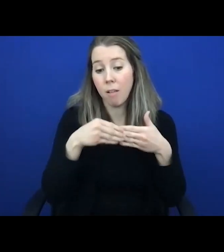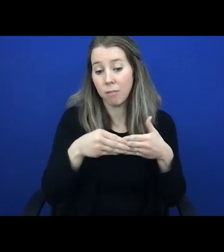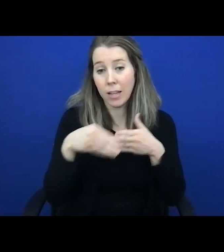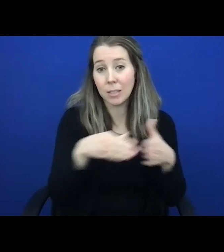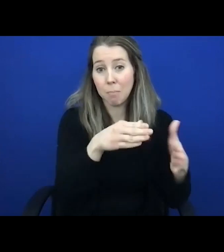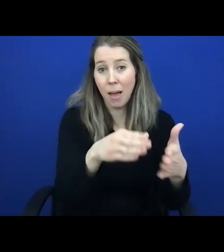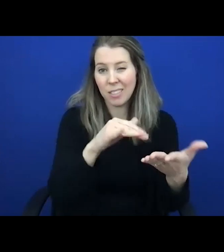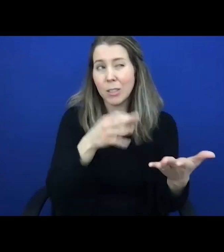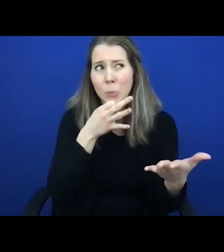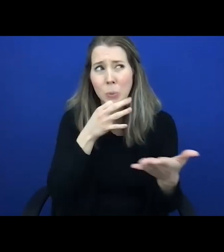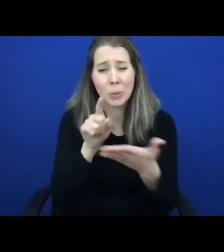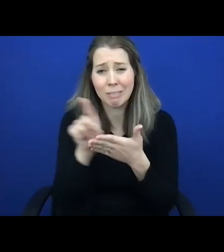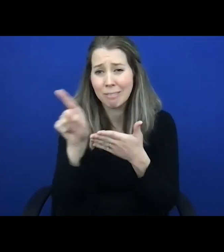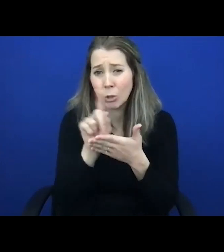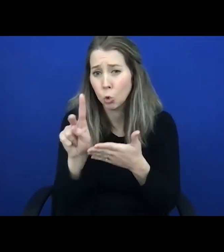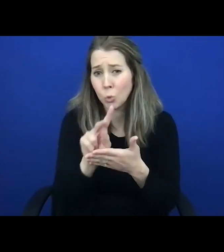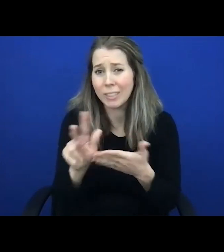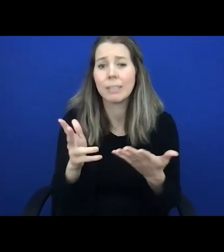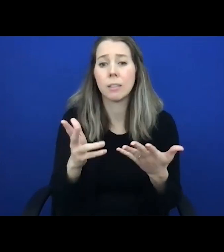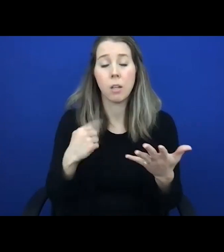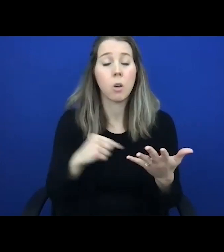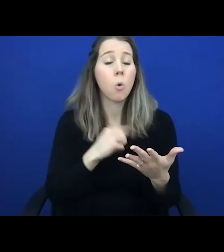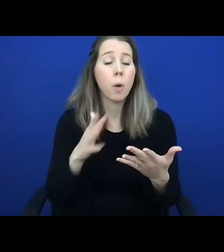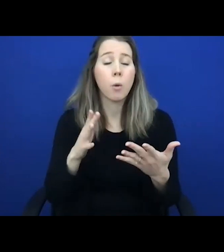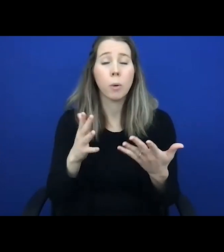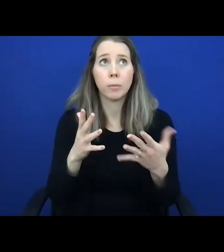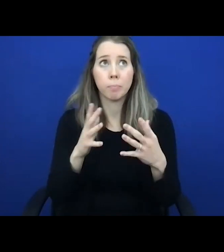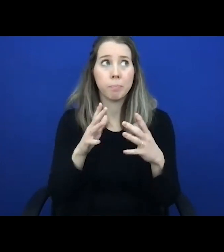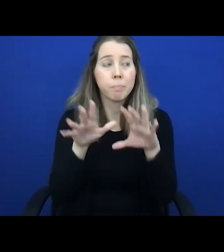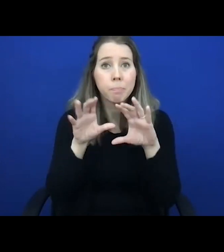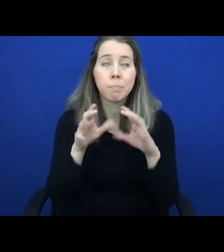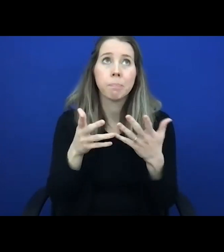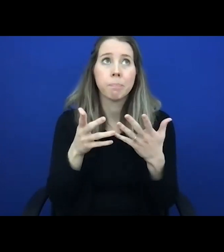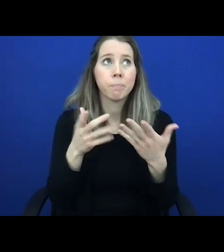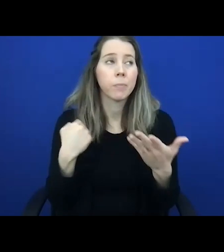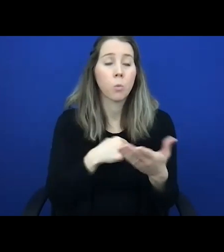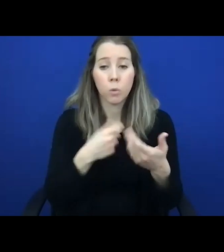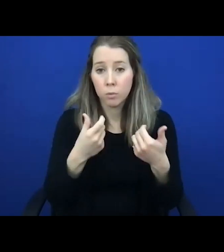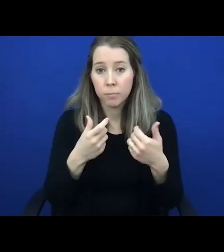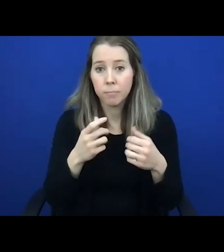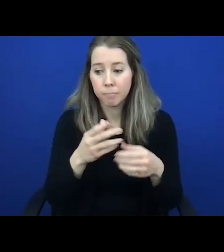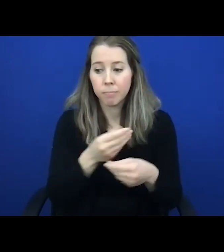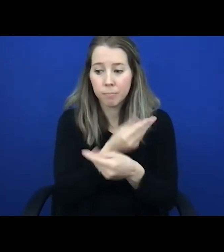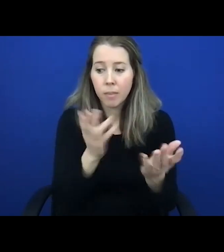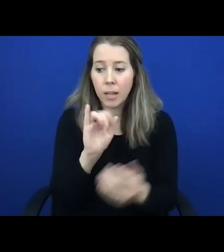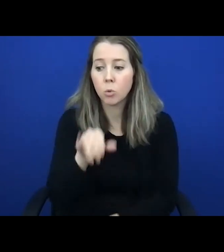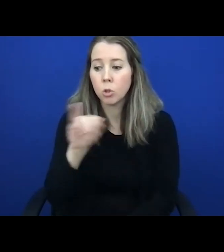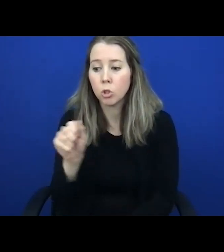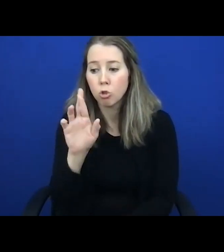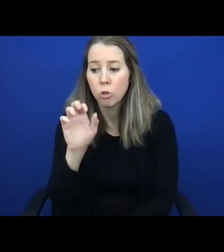coming weeks. So we will work to get that to Jarek and others once it's